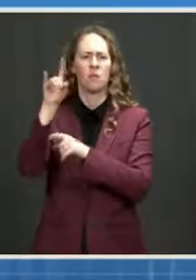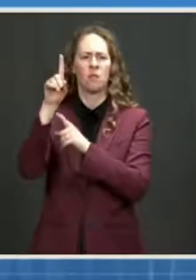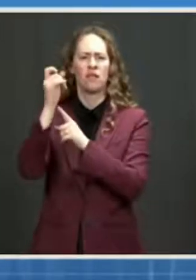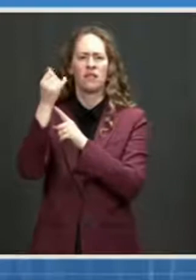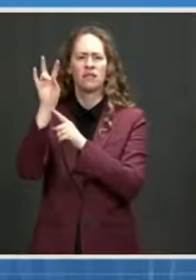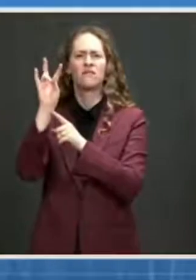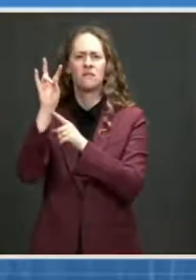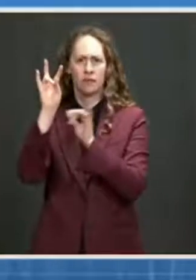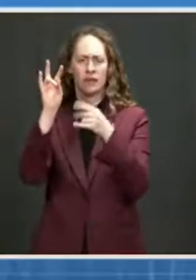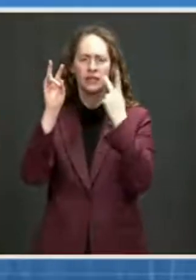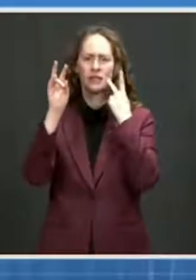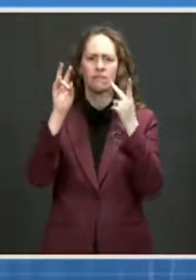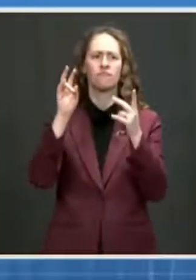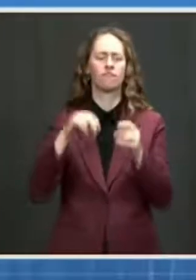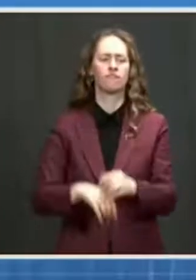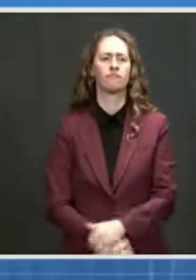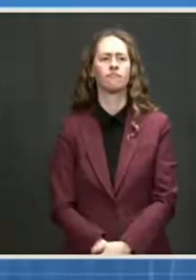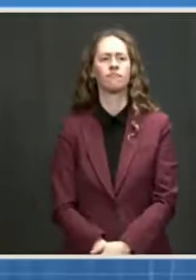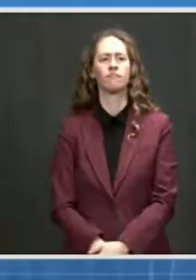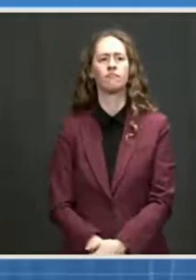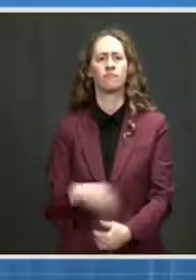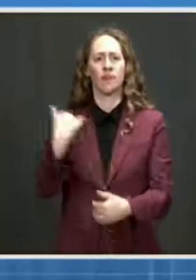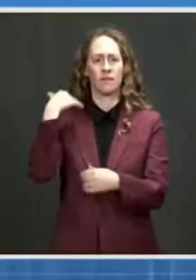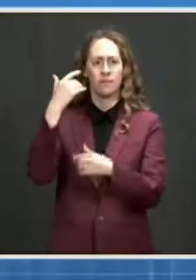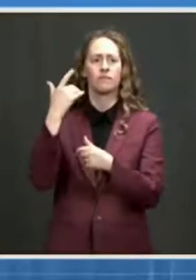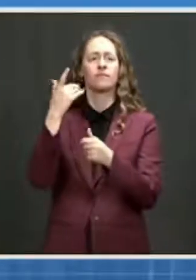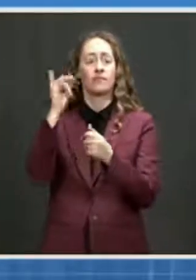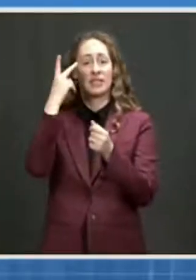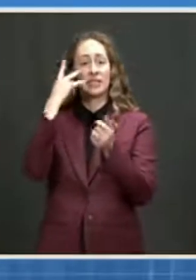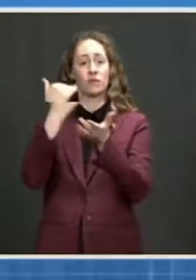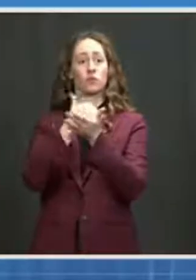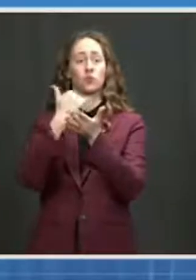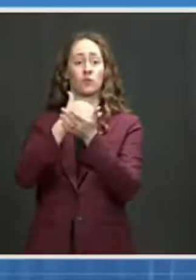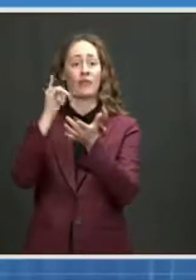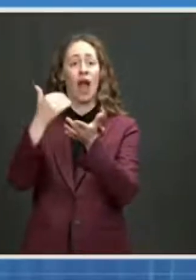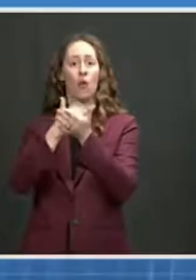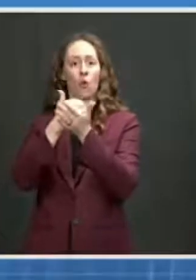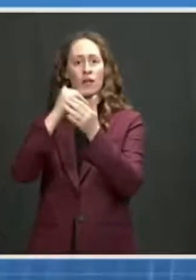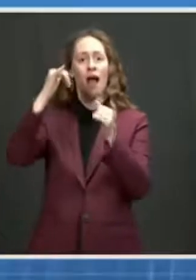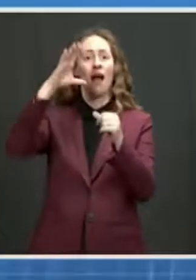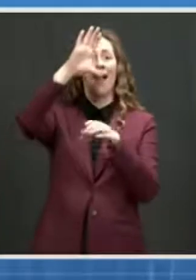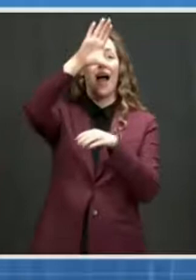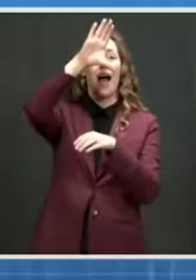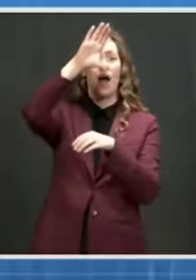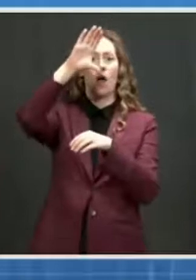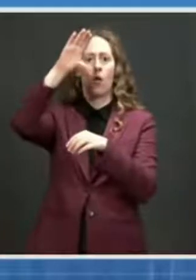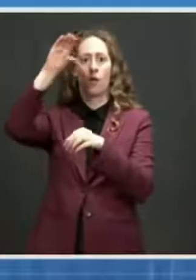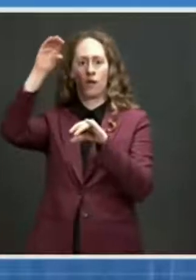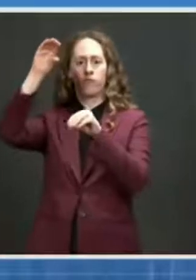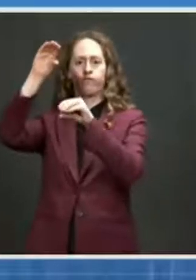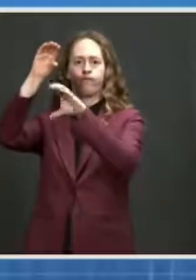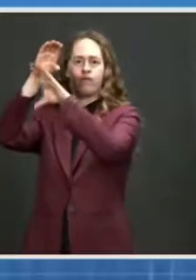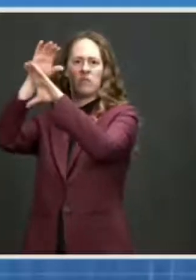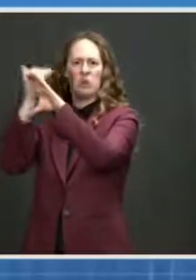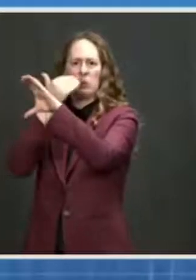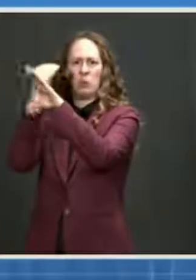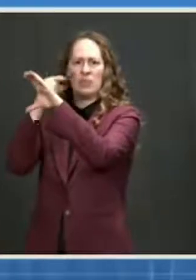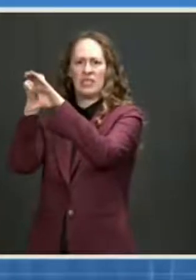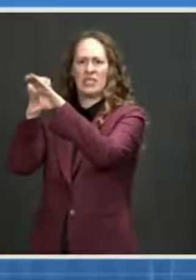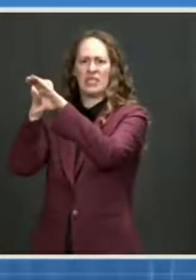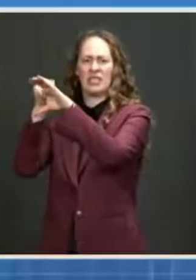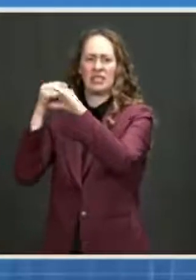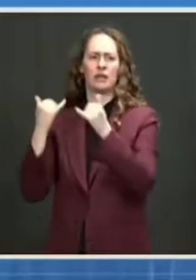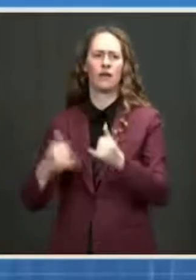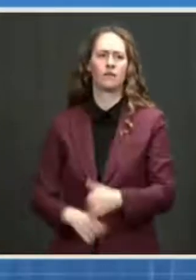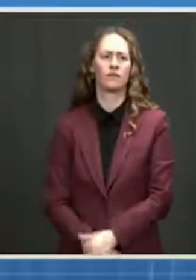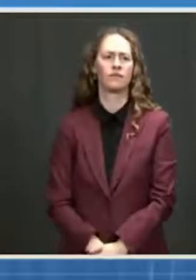essentially taking over. Last slide. So let's look at where we are in the United States.